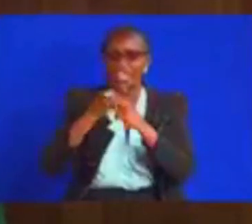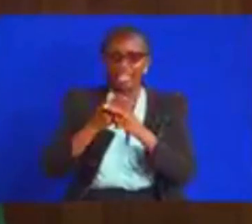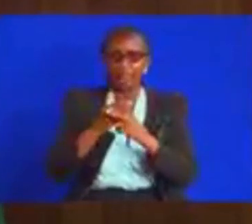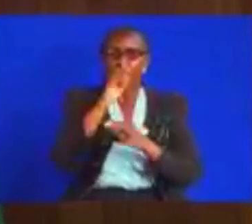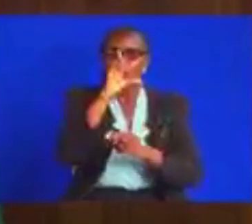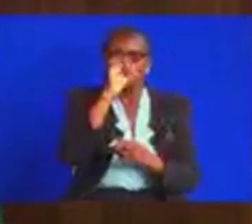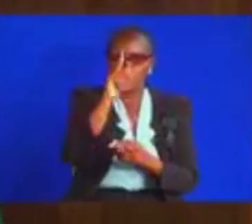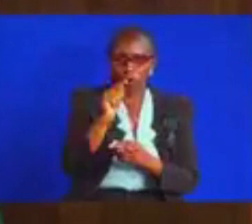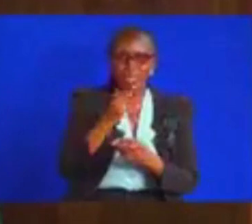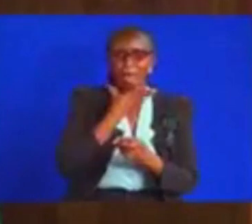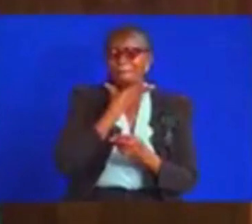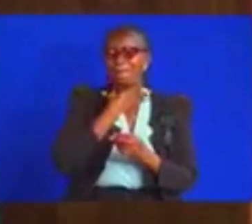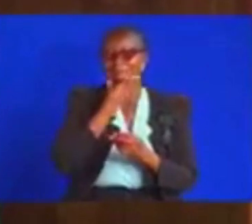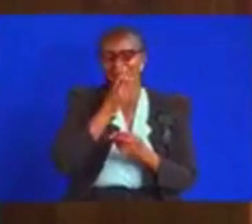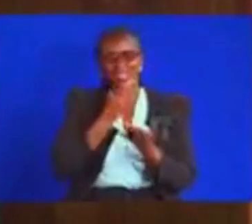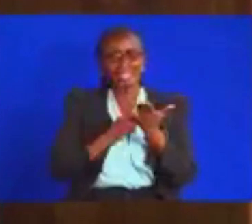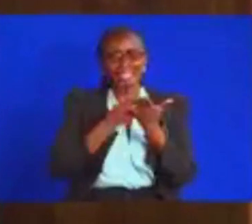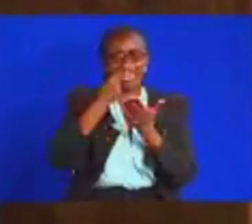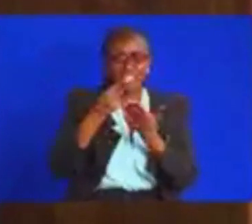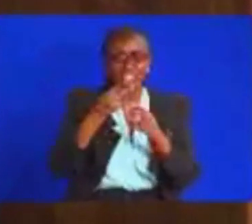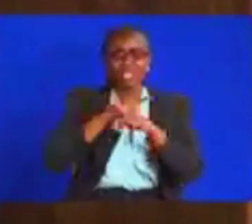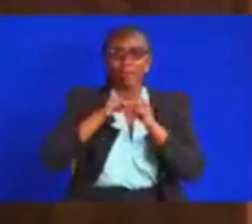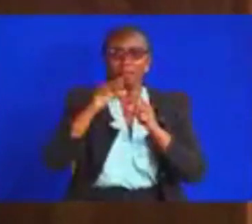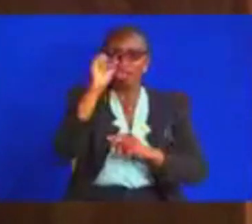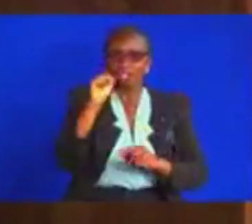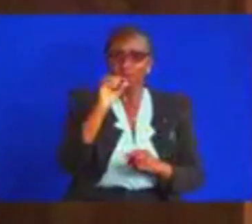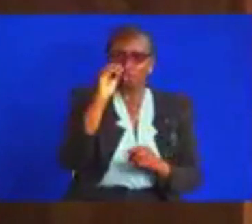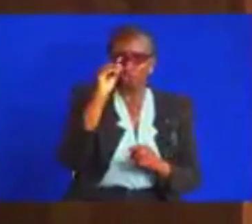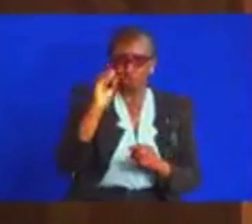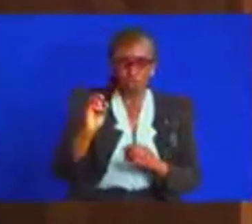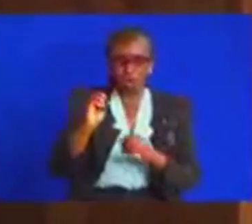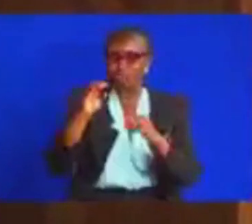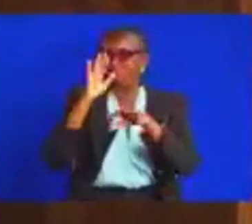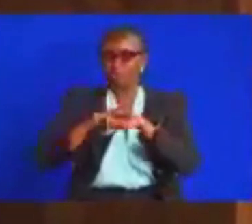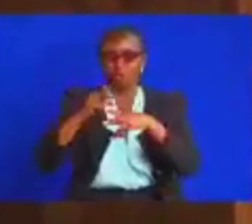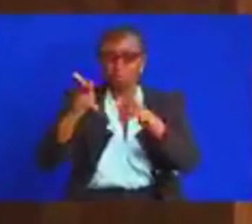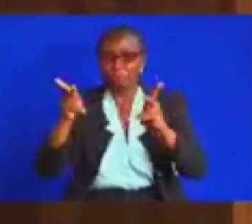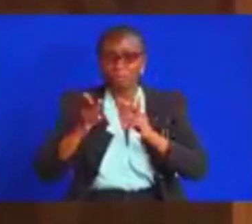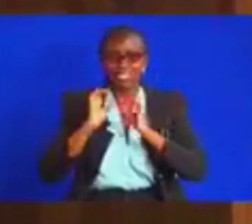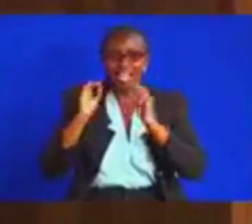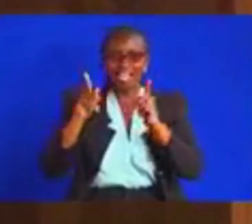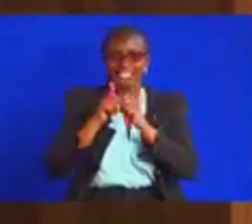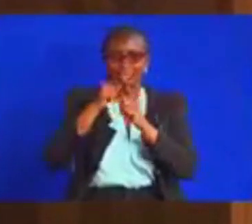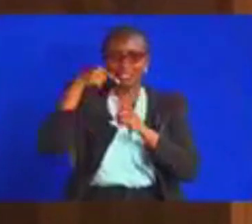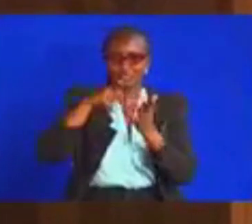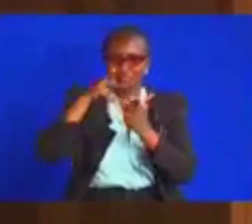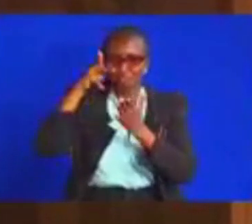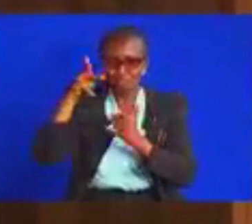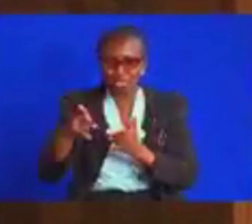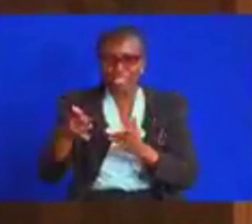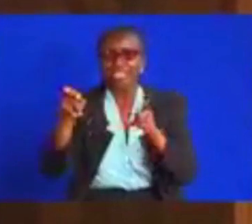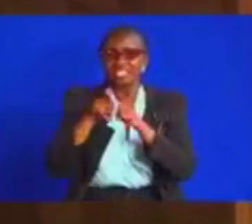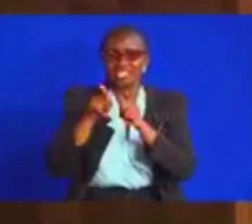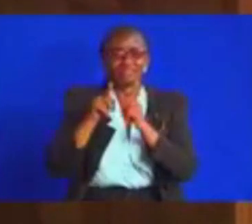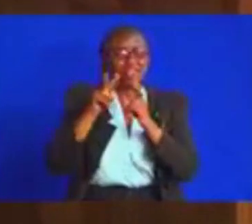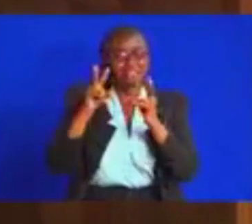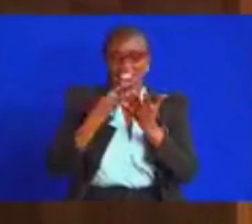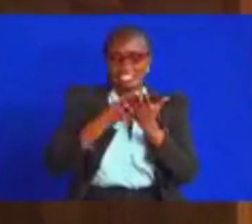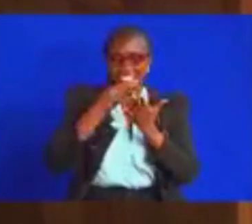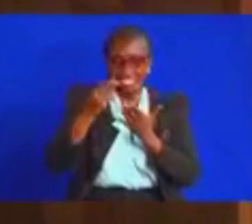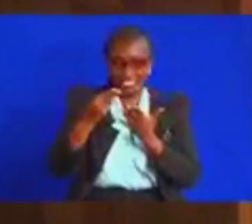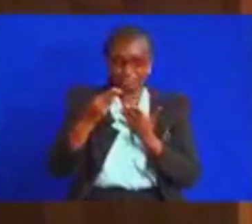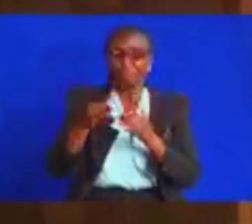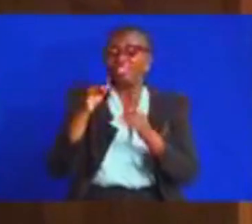was a righteous man, but Sodom and Gomorrah was not a good place. And he still paid the price, even though he was a righteous man.